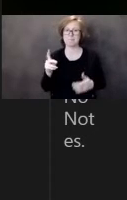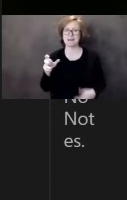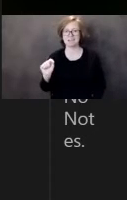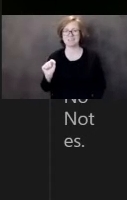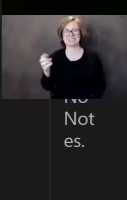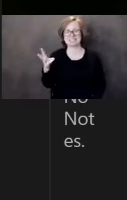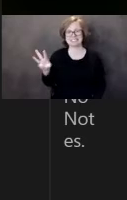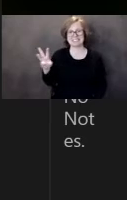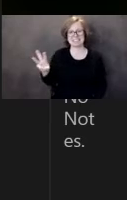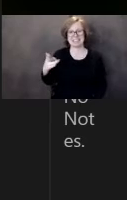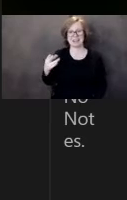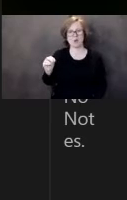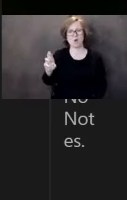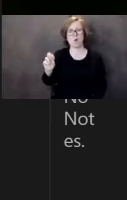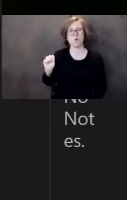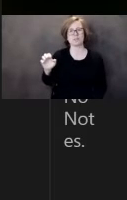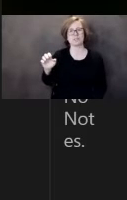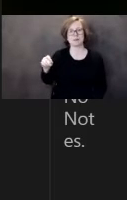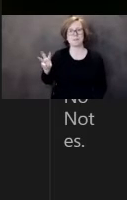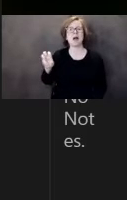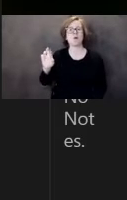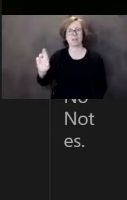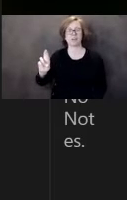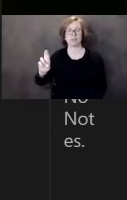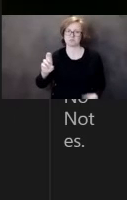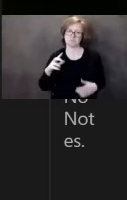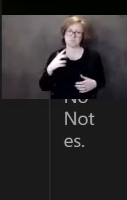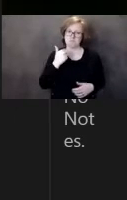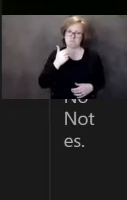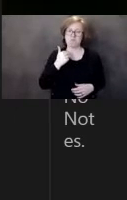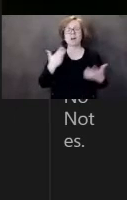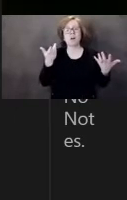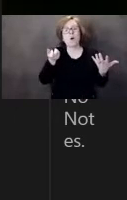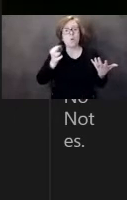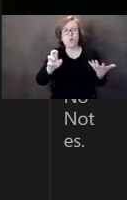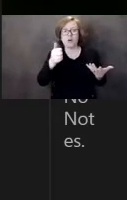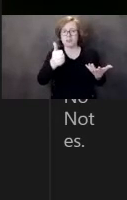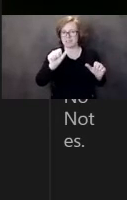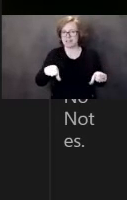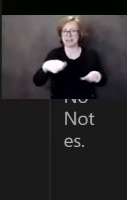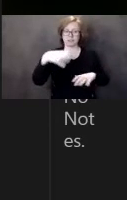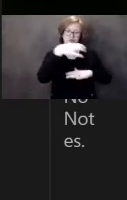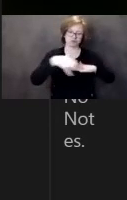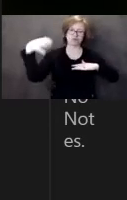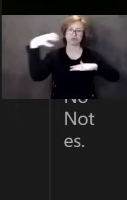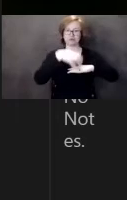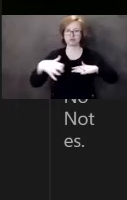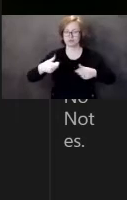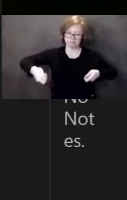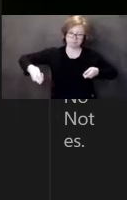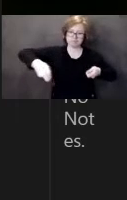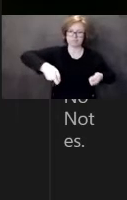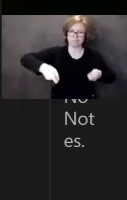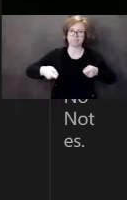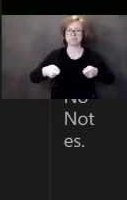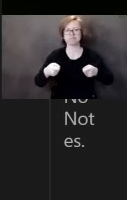relatively small. Or you're going to rake it in because you're on a small scale and you're just getting that there in the wheelbarrow with you, and you know, use an